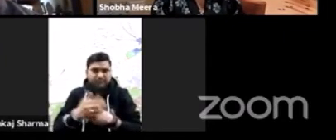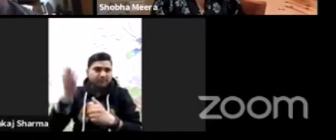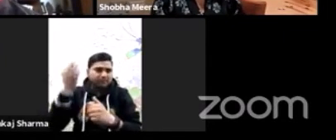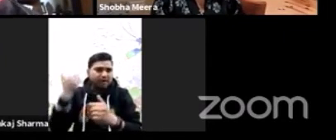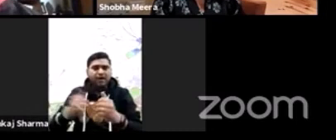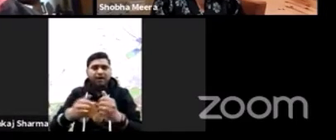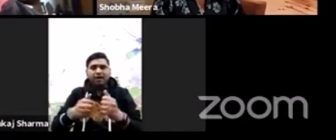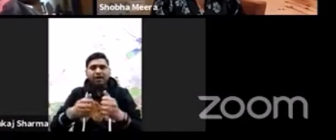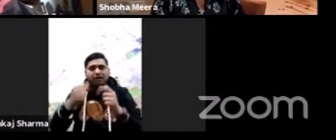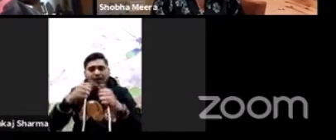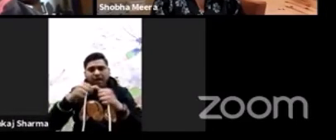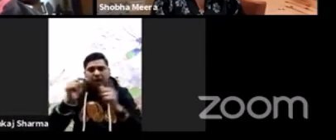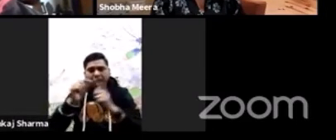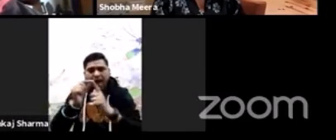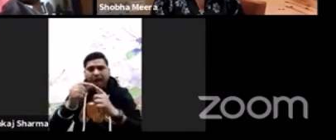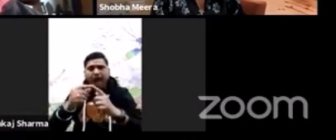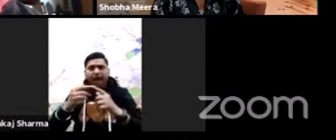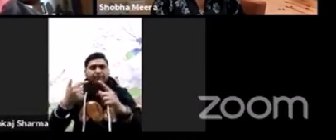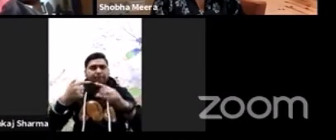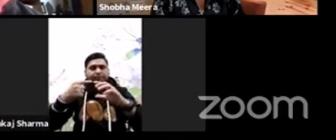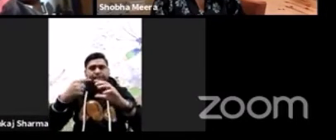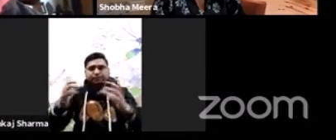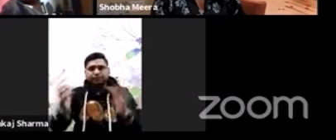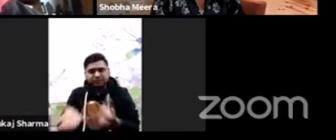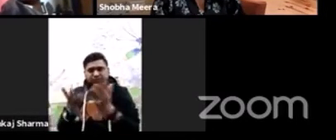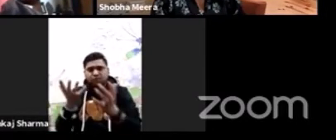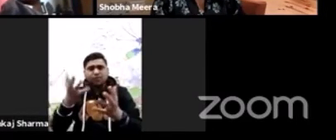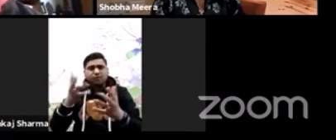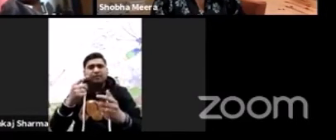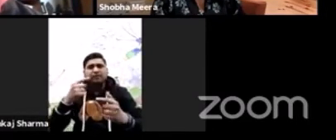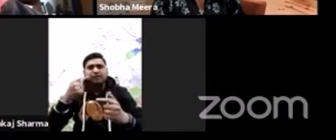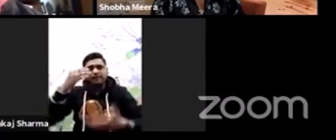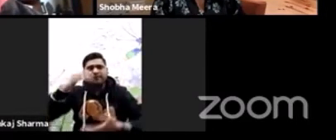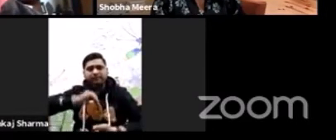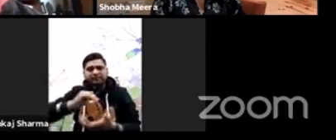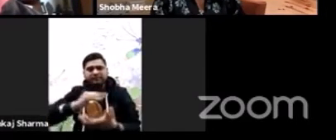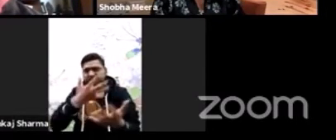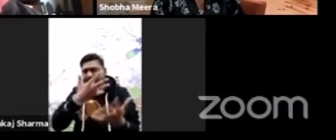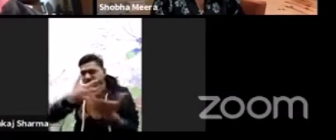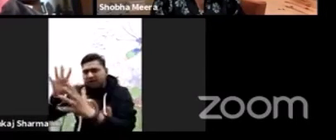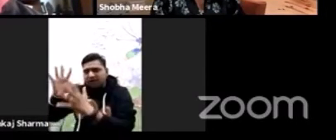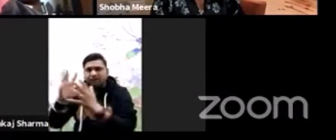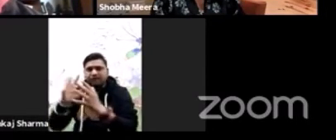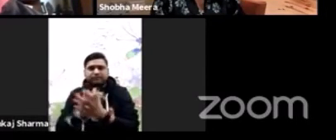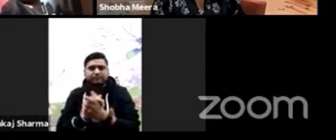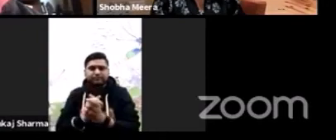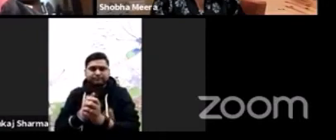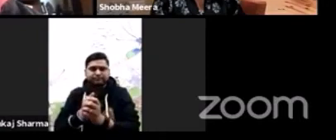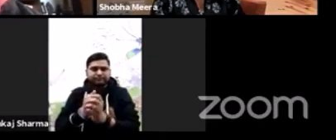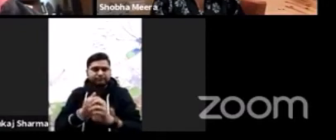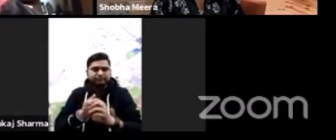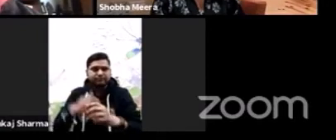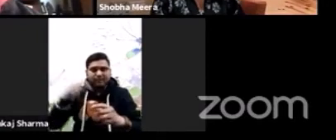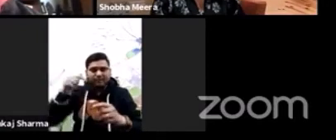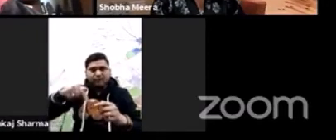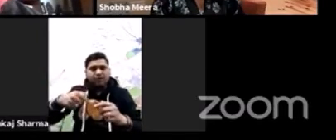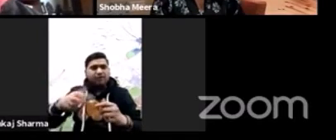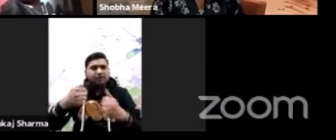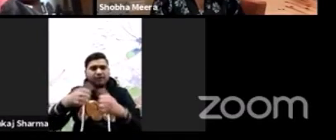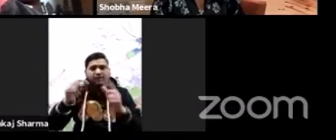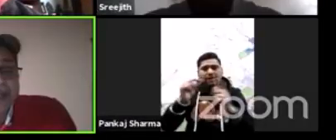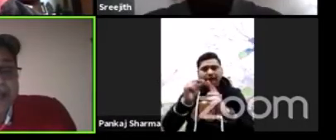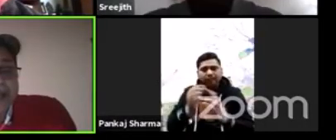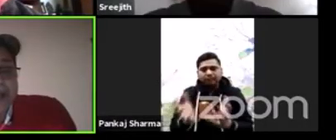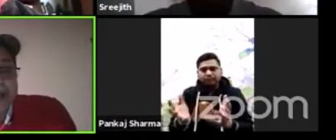an application for missing children. We've recently launched a few applications, or in the process of launching applications